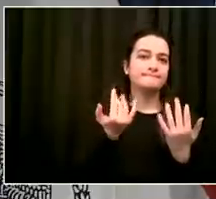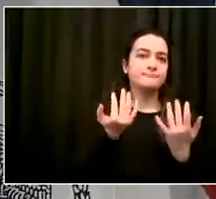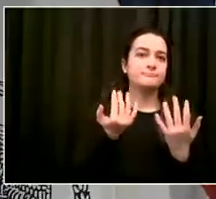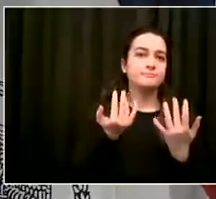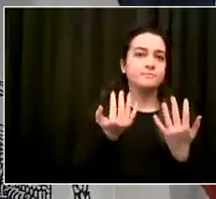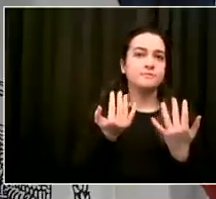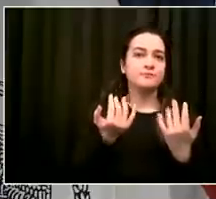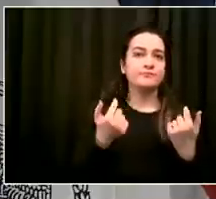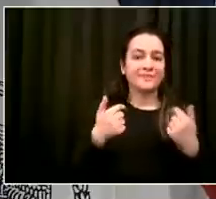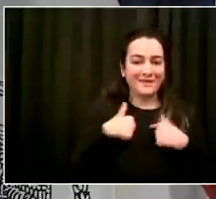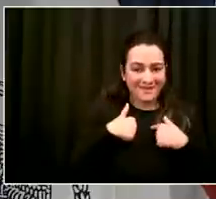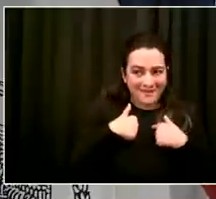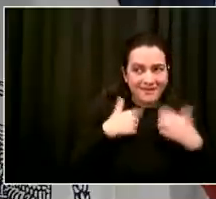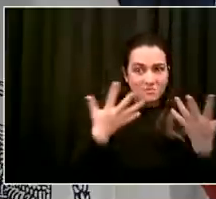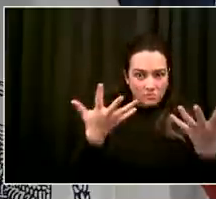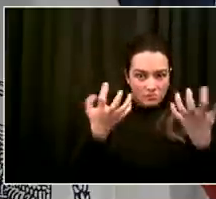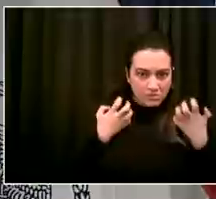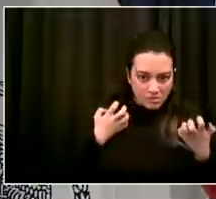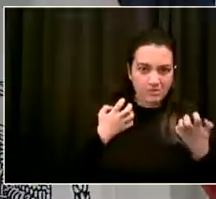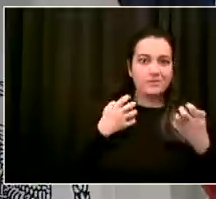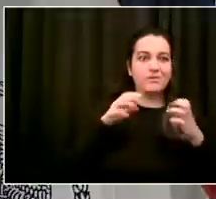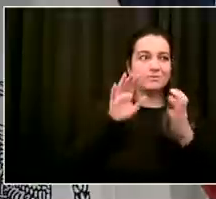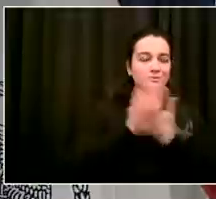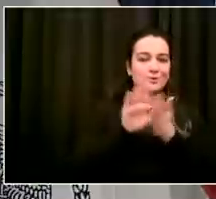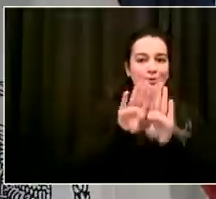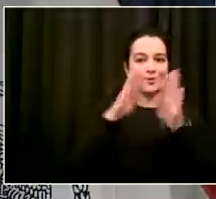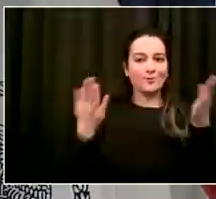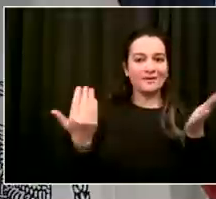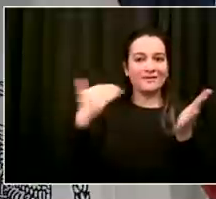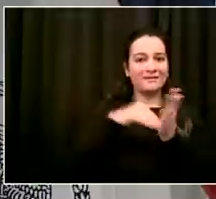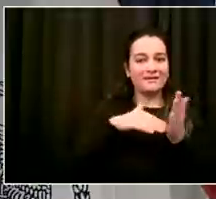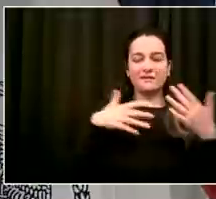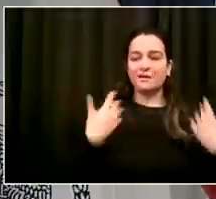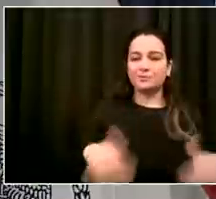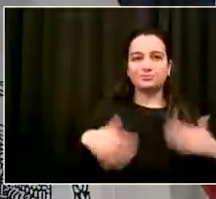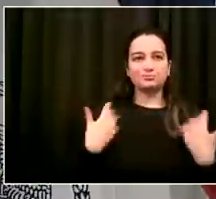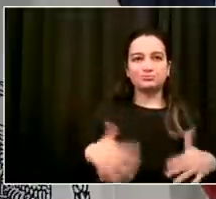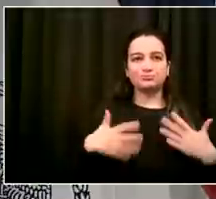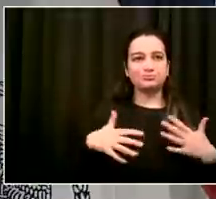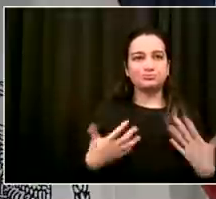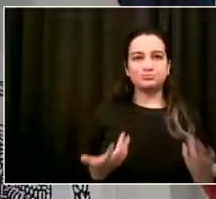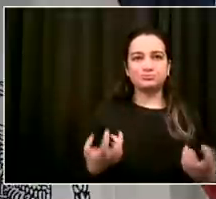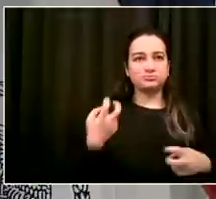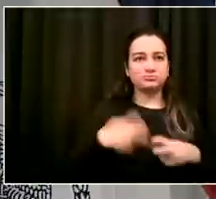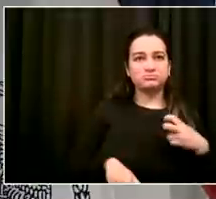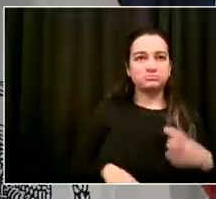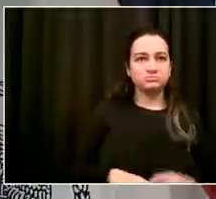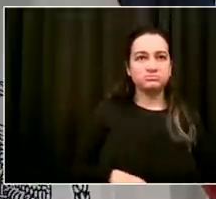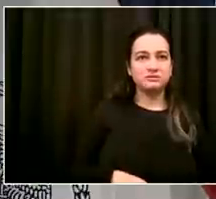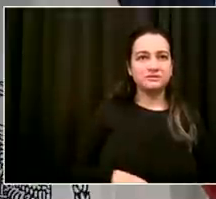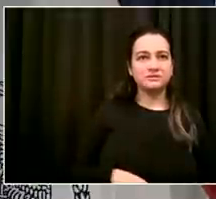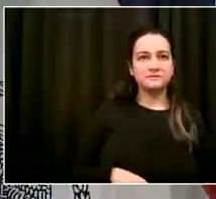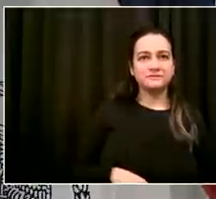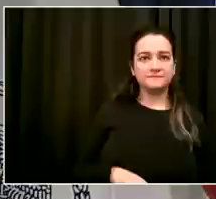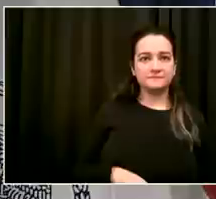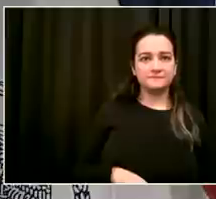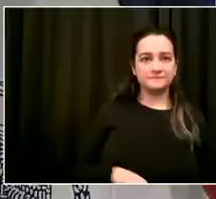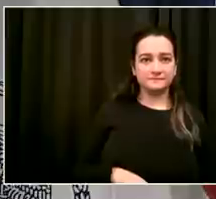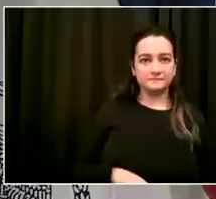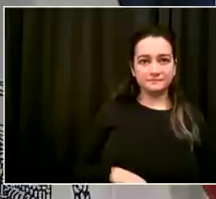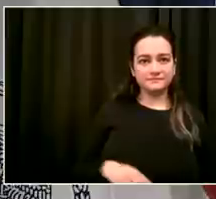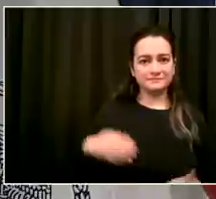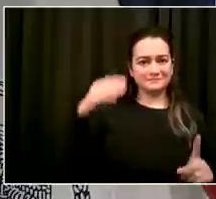do. I'm really encouraged. But I need that supply of vaccine. And I need people to want to get